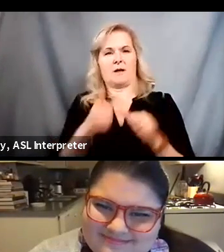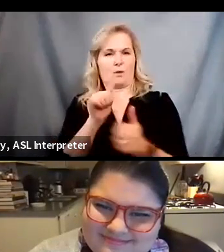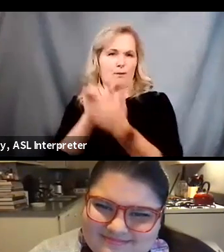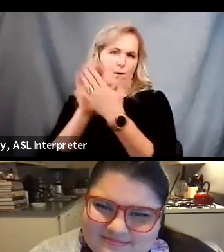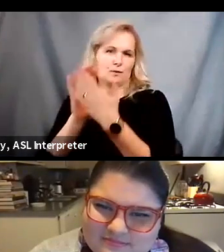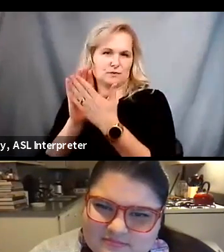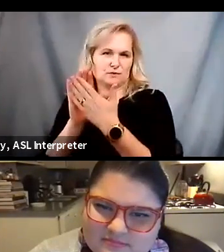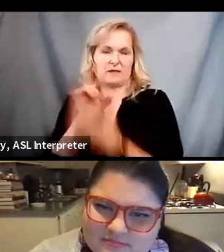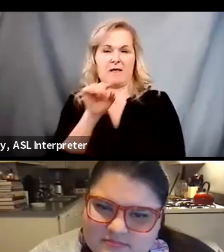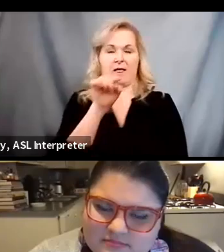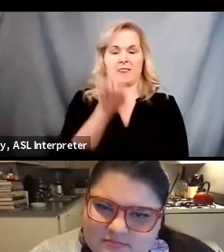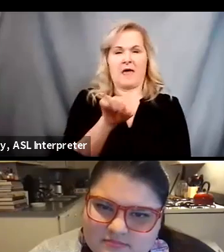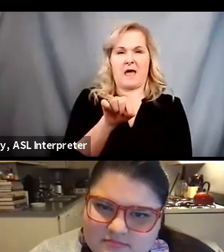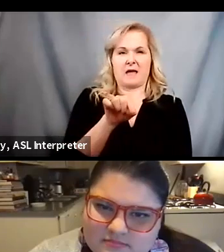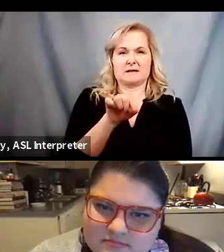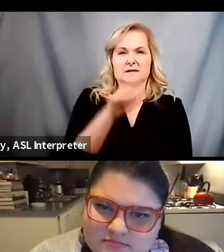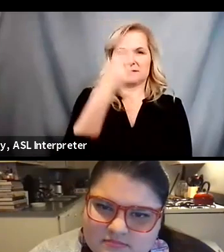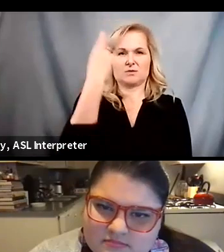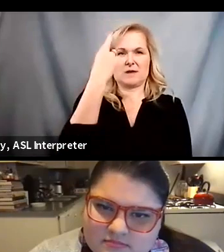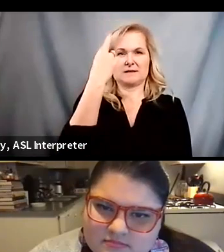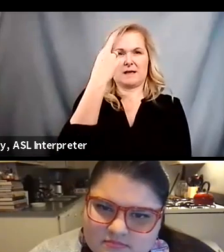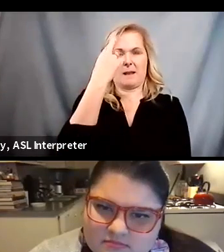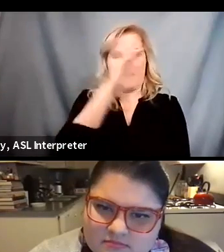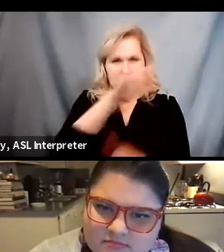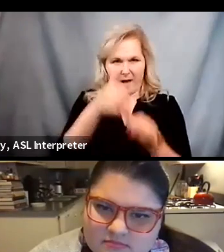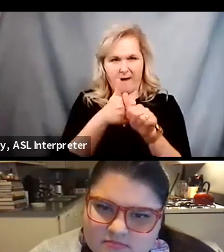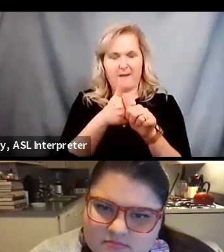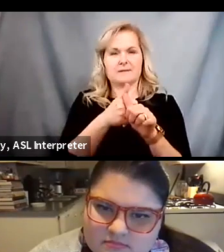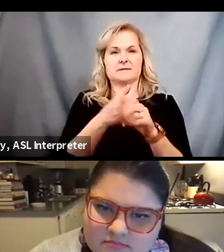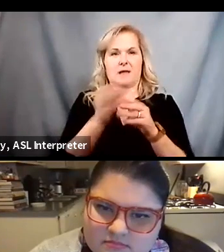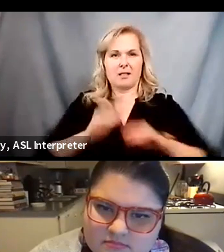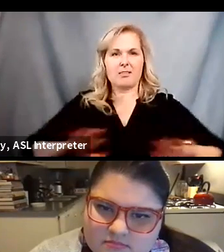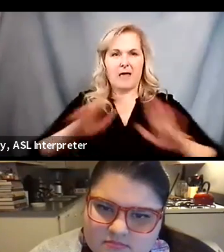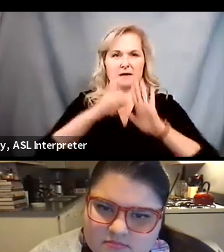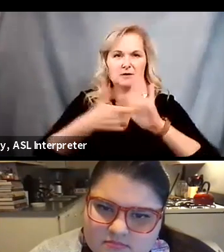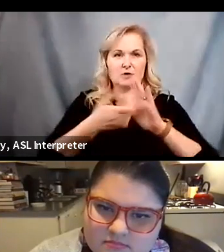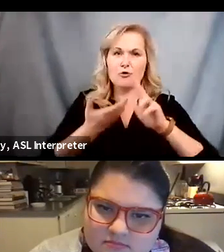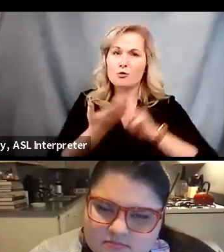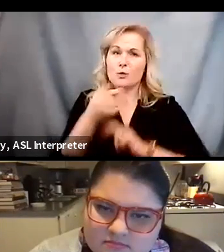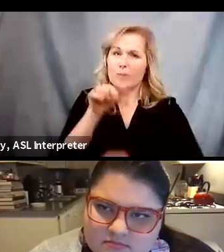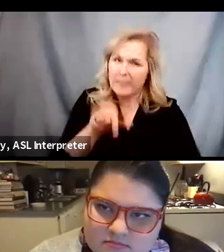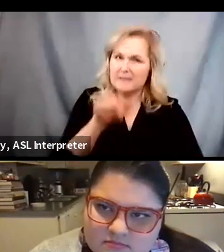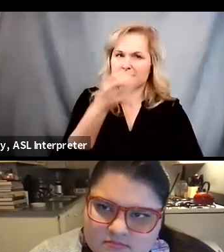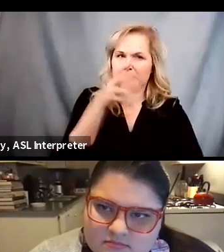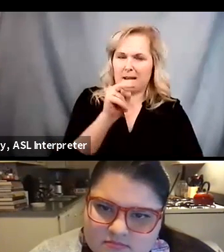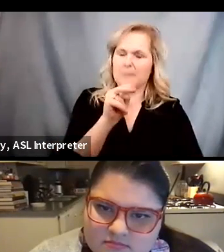This is one of the reasons why land acknowledgements through this medium is so important.